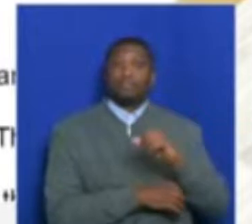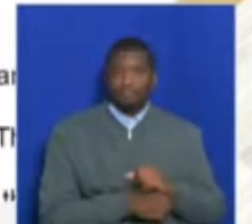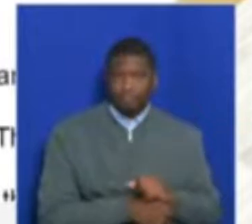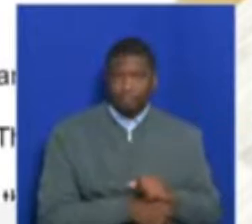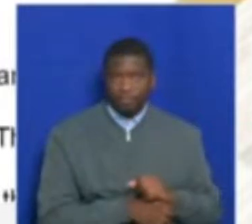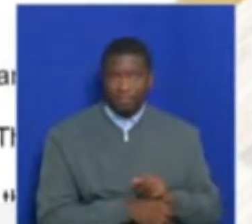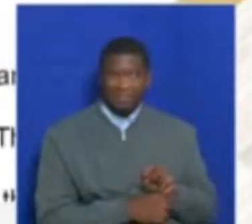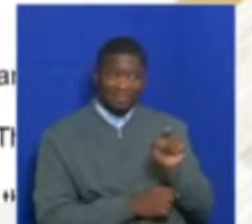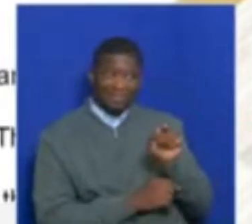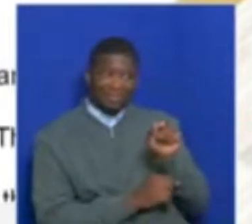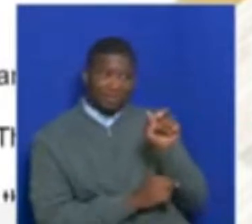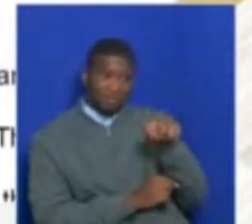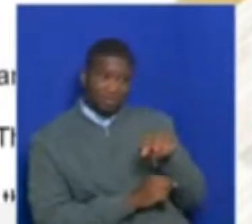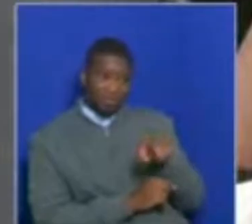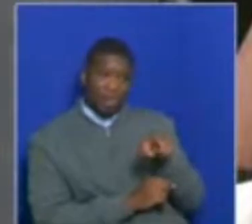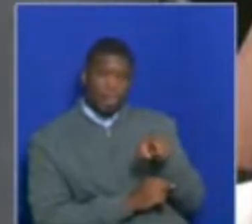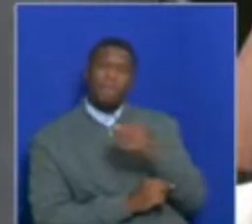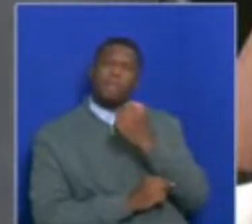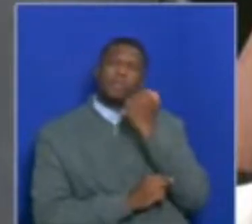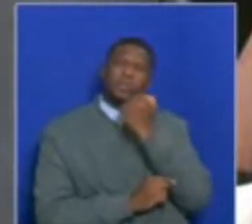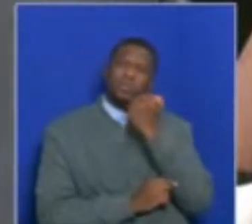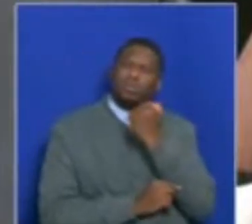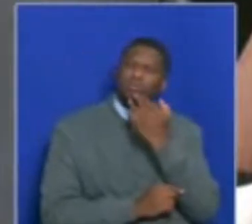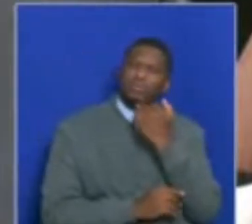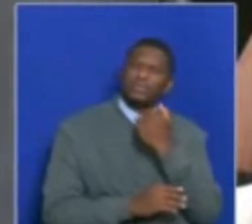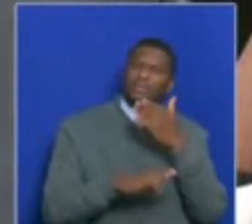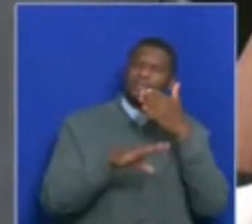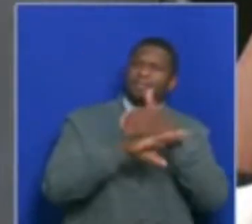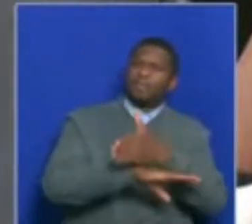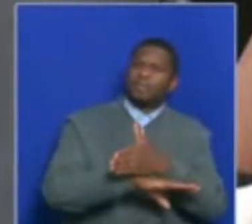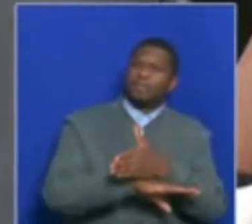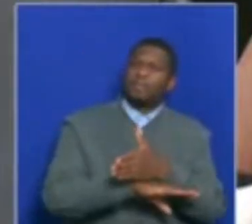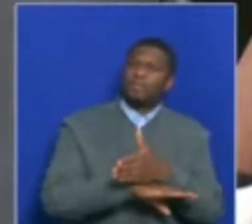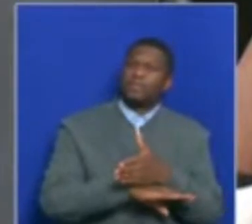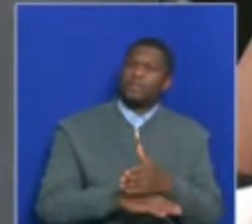can I just stop you at that point?